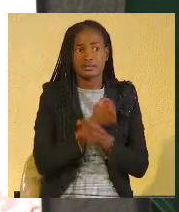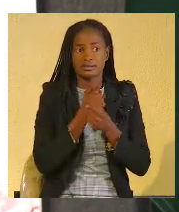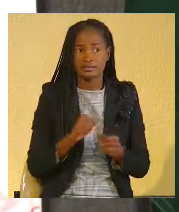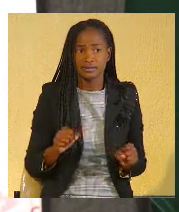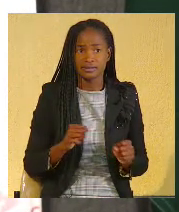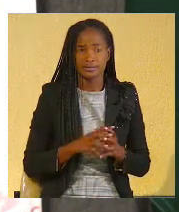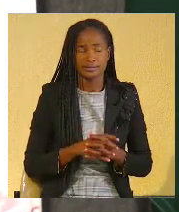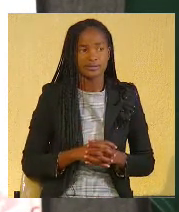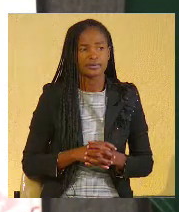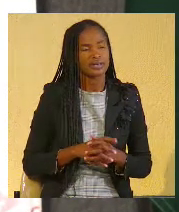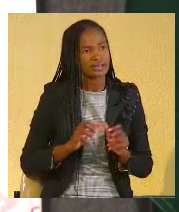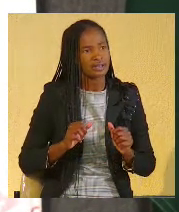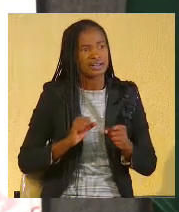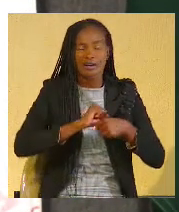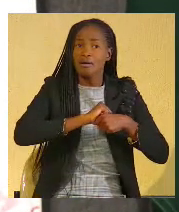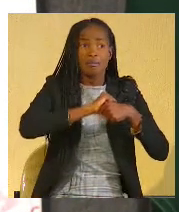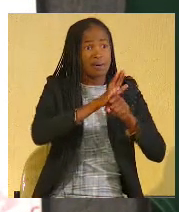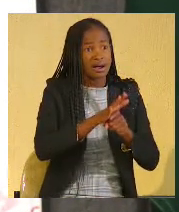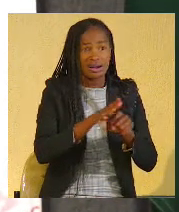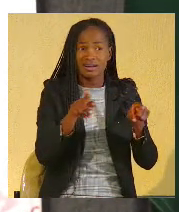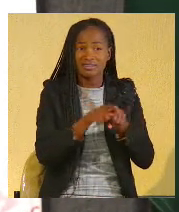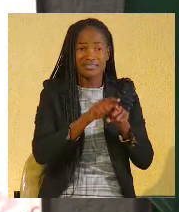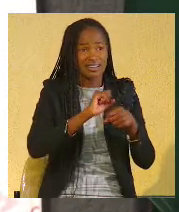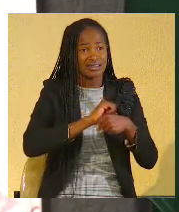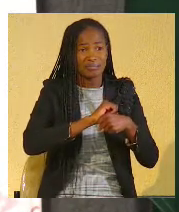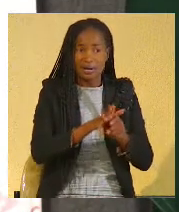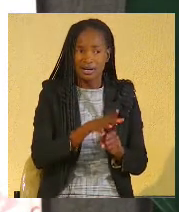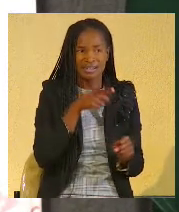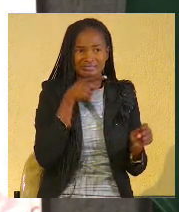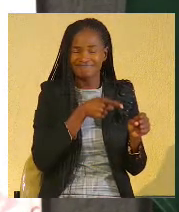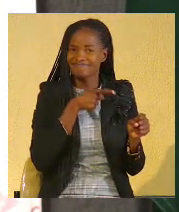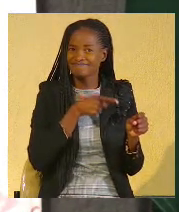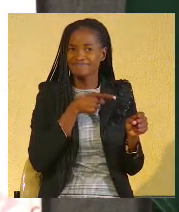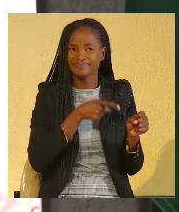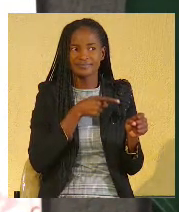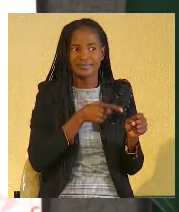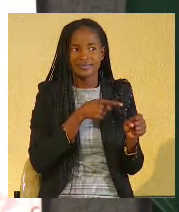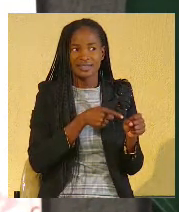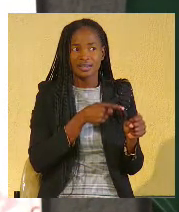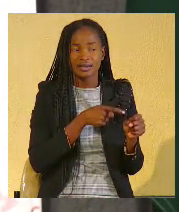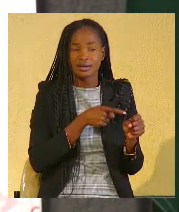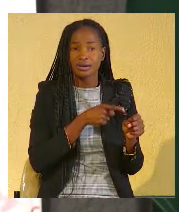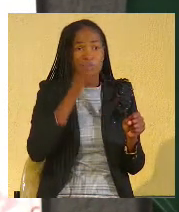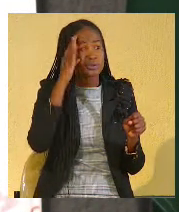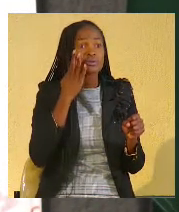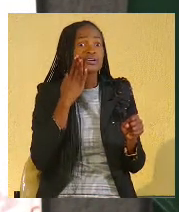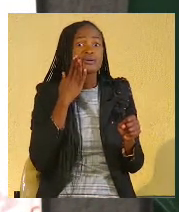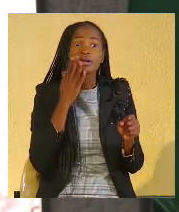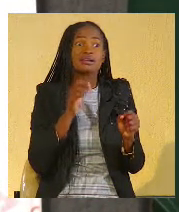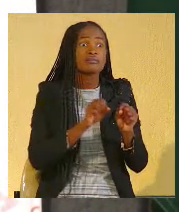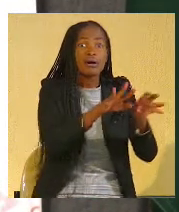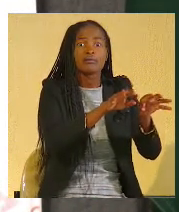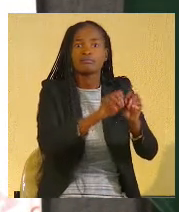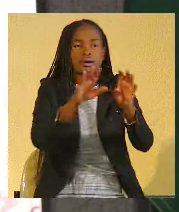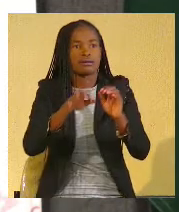because a disease of this nature can anytime surprises you. As we